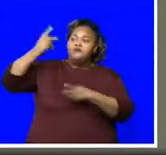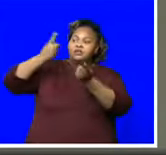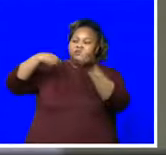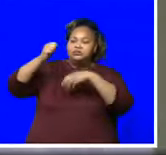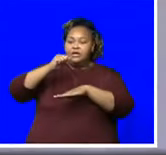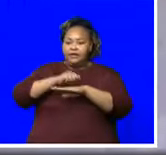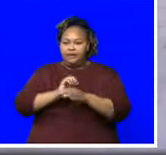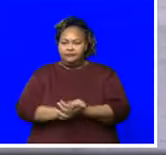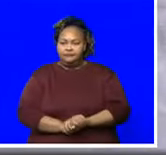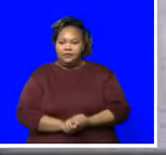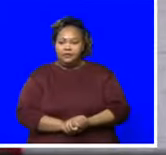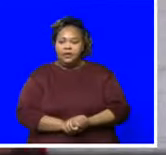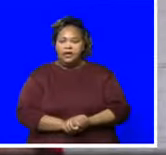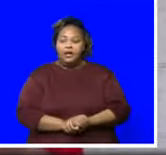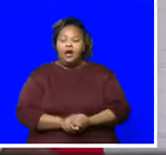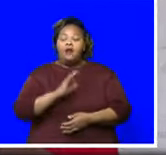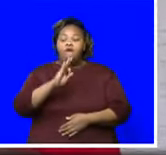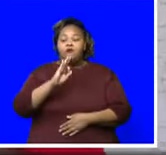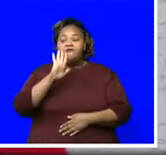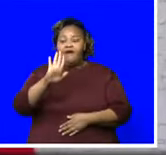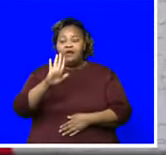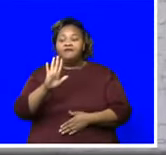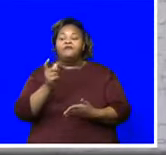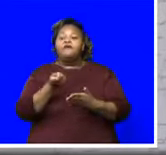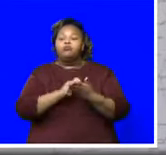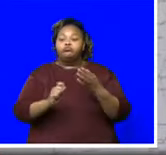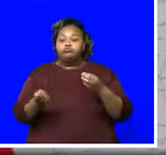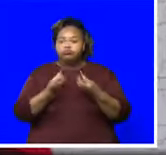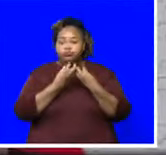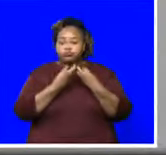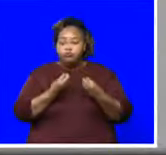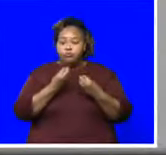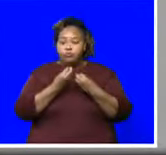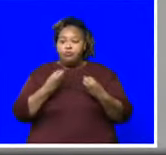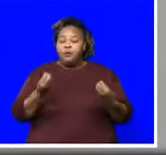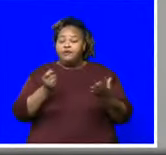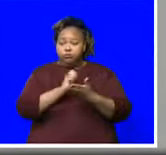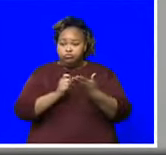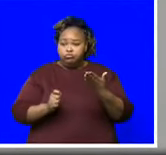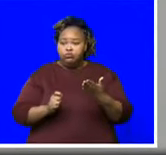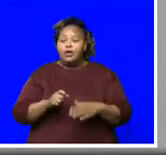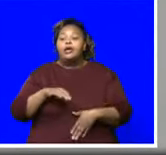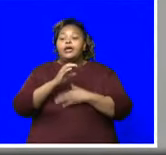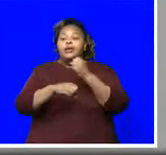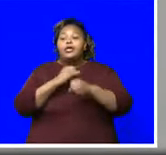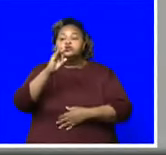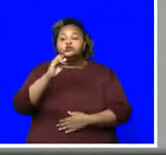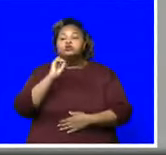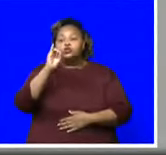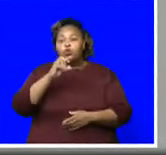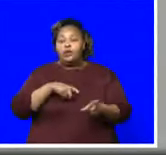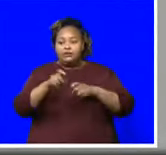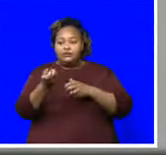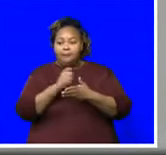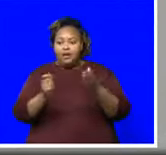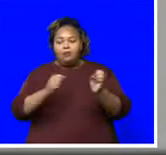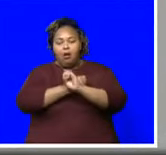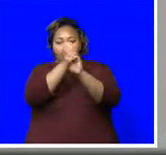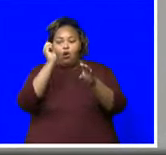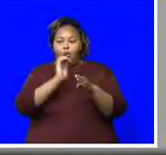Bafundzi belibanga laka form 5 lababhaleke lihlolo langaphandle ngeminyaka wa 2021 baphumelele kahle njengoba ke lizinga lekuphasa lime